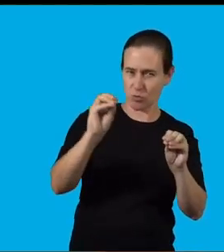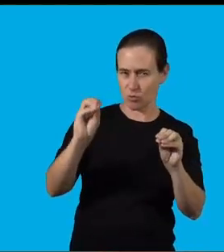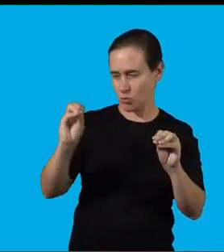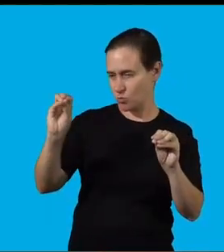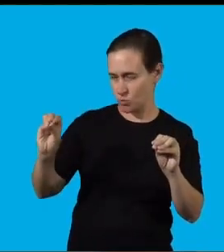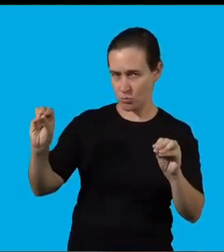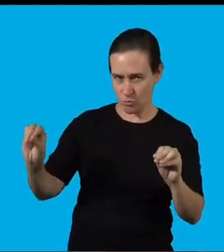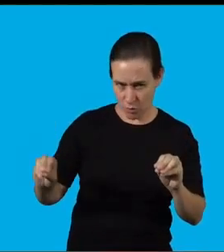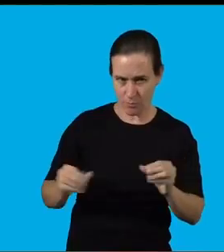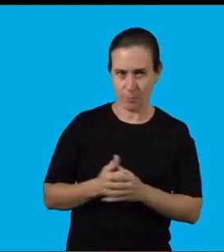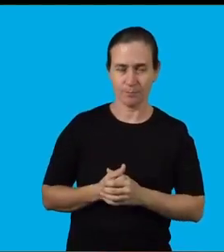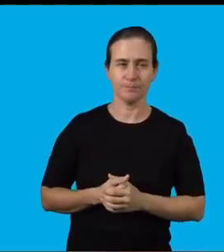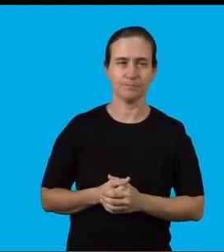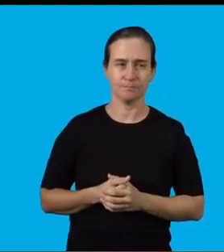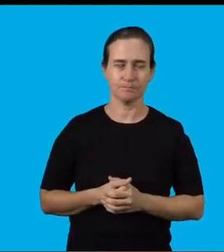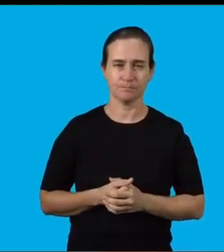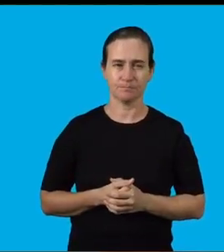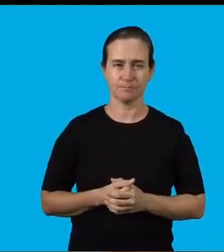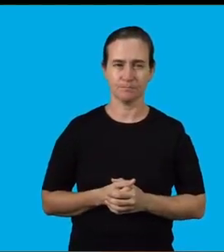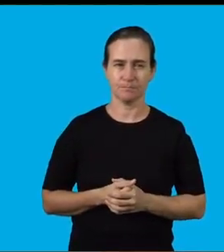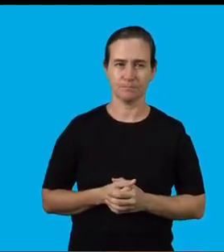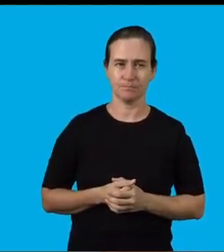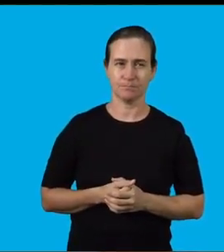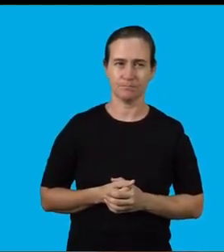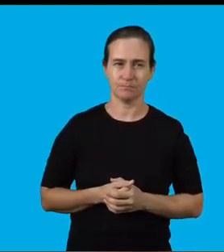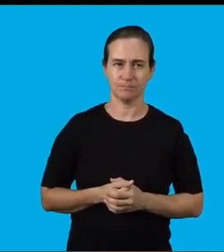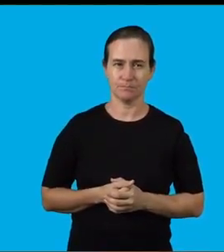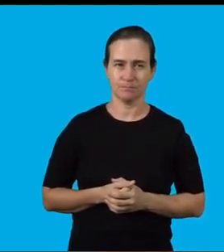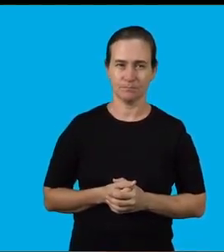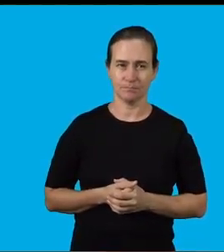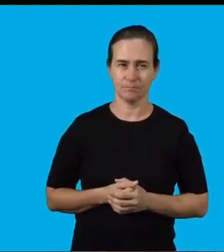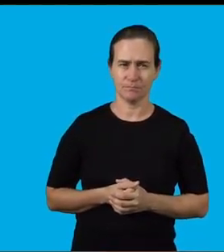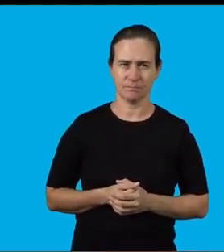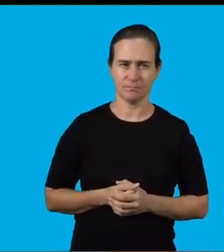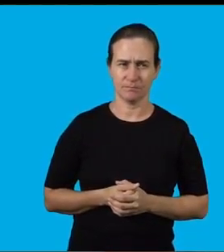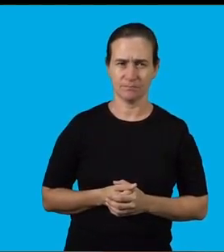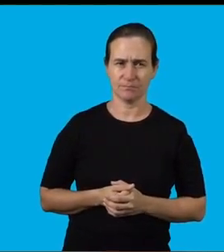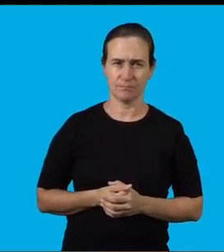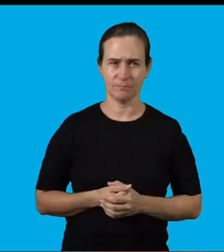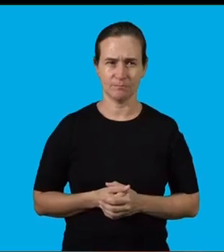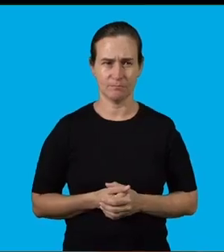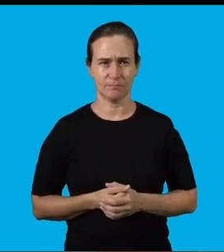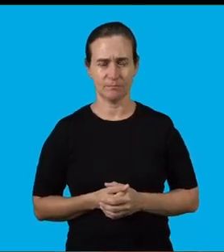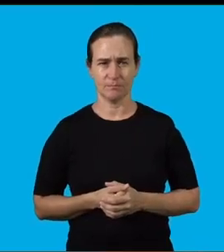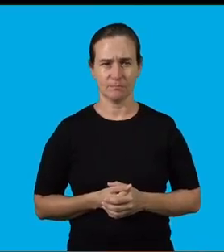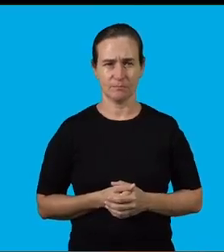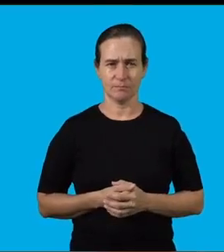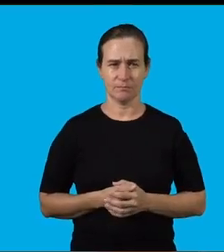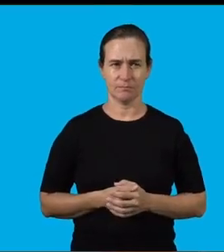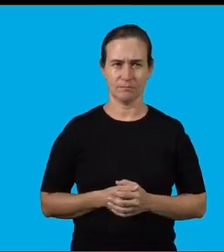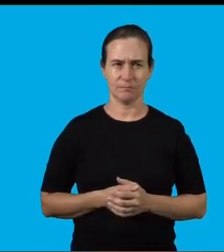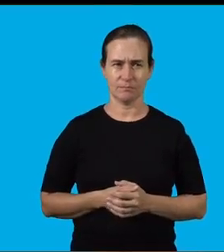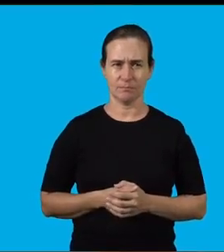Plus 80 times 8 over 3 minus 84. Okay,